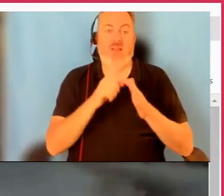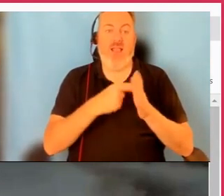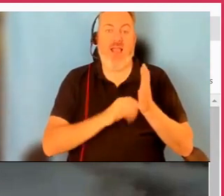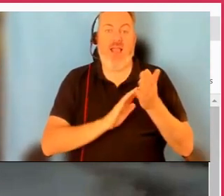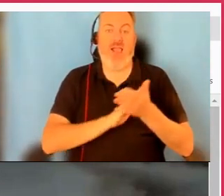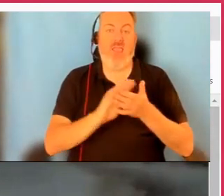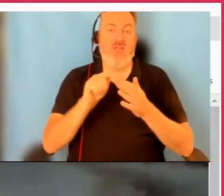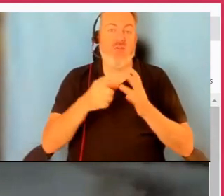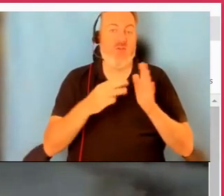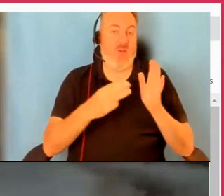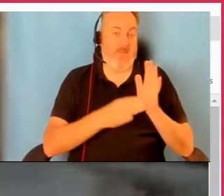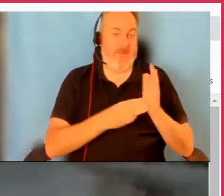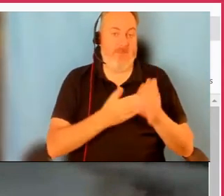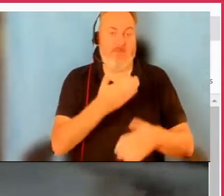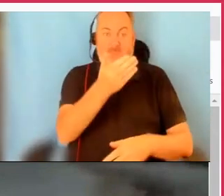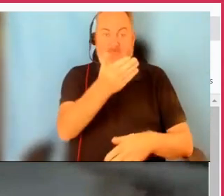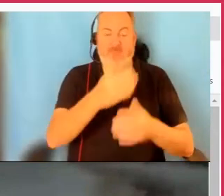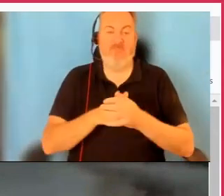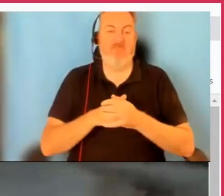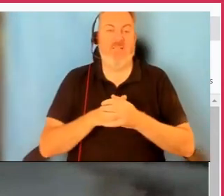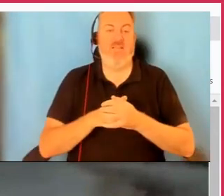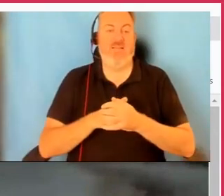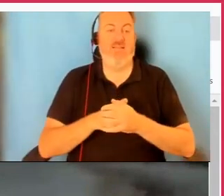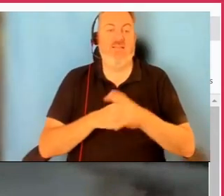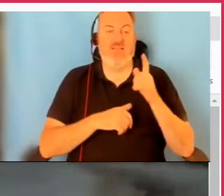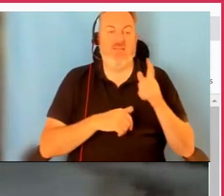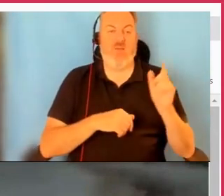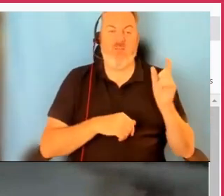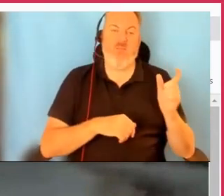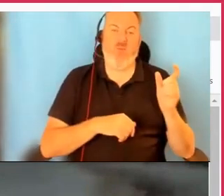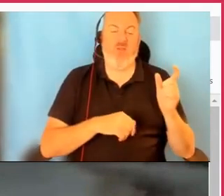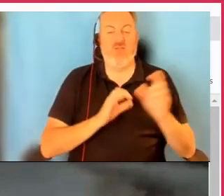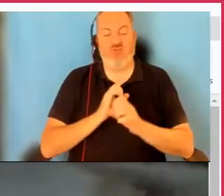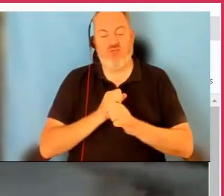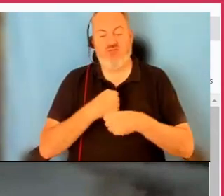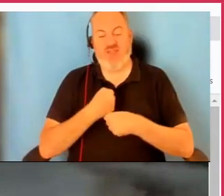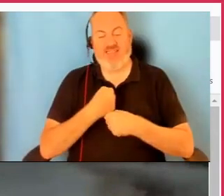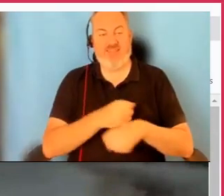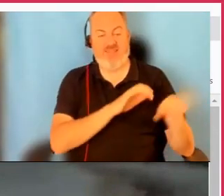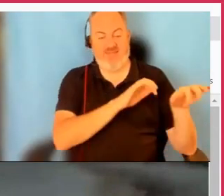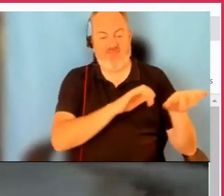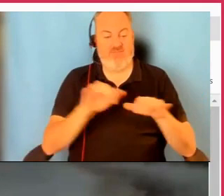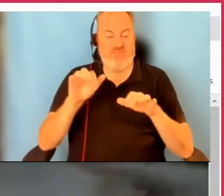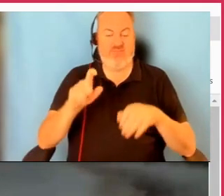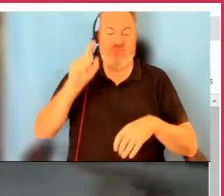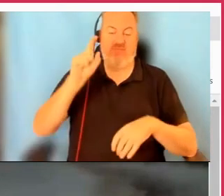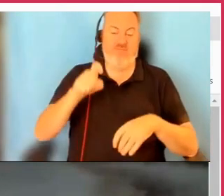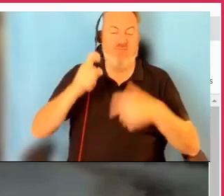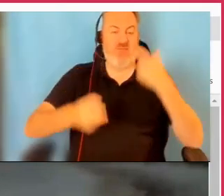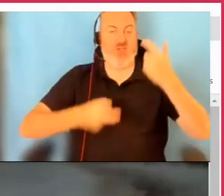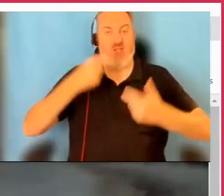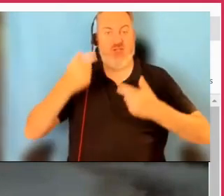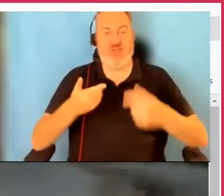And on the very left-hand side of the screen, I'm just going to search stress into this app library. And I'm going to press search.